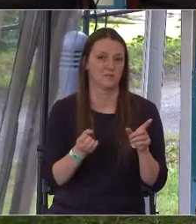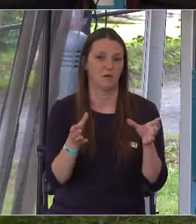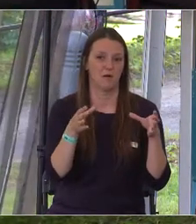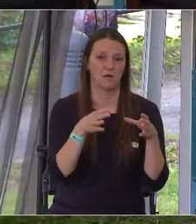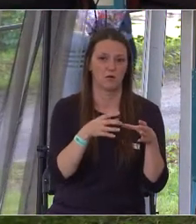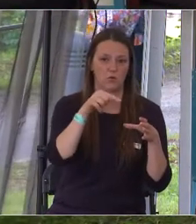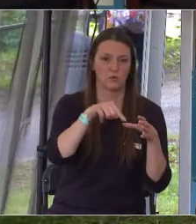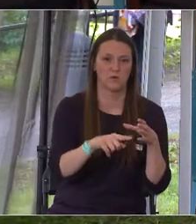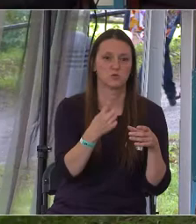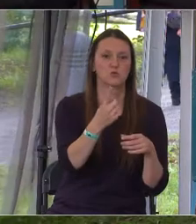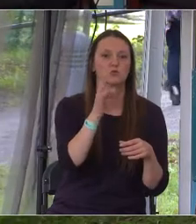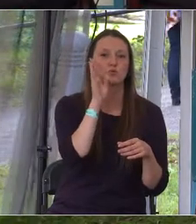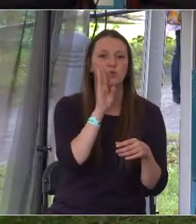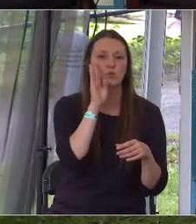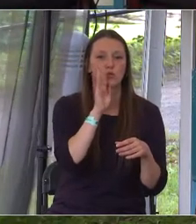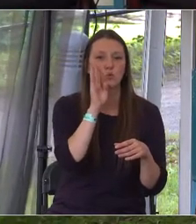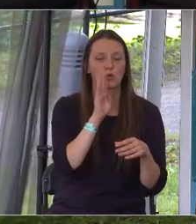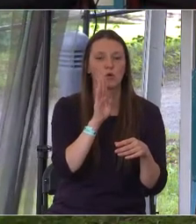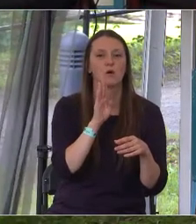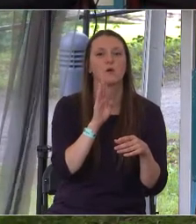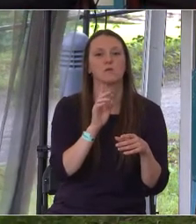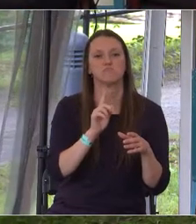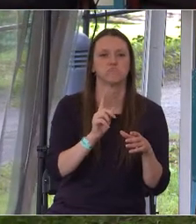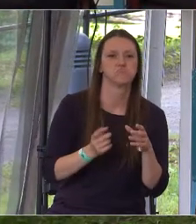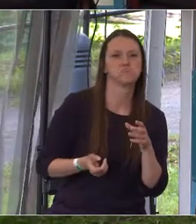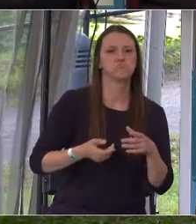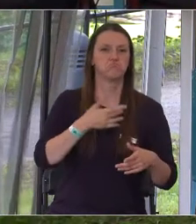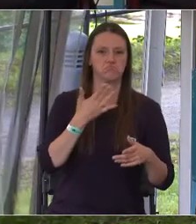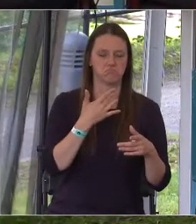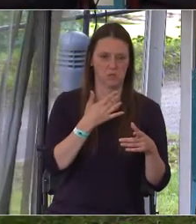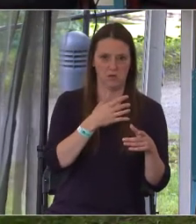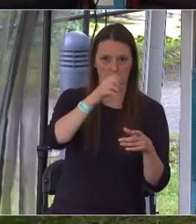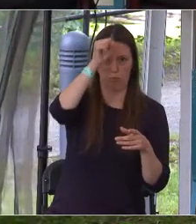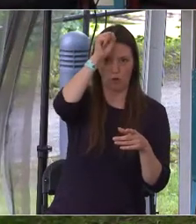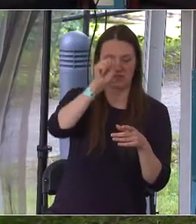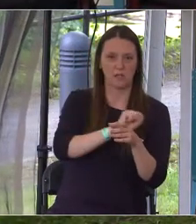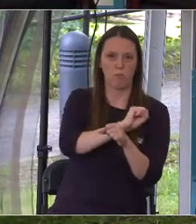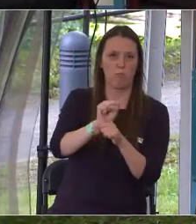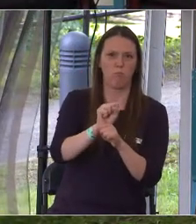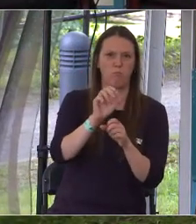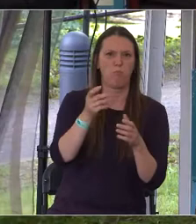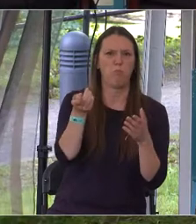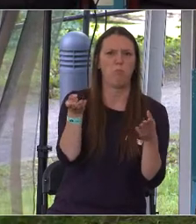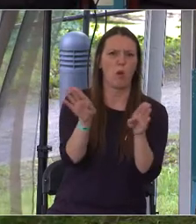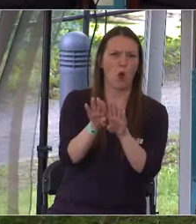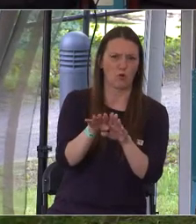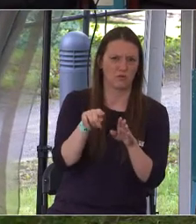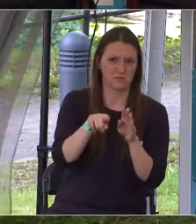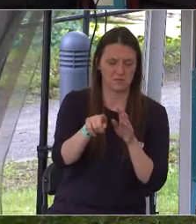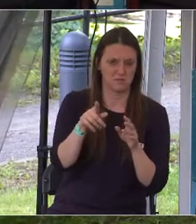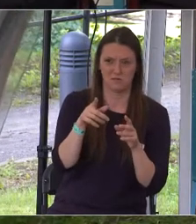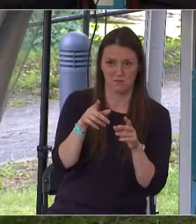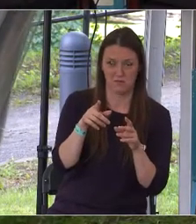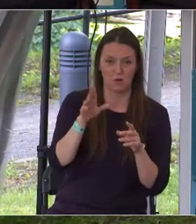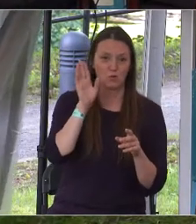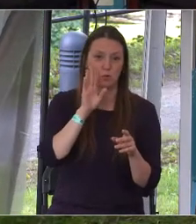then she got bucked by boys in her class. Girls, you can do that. So, it's